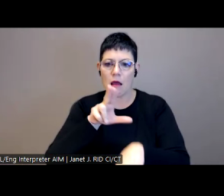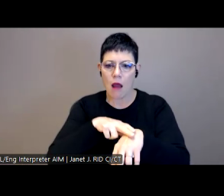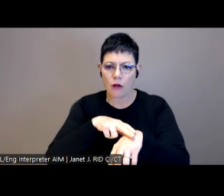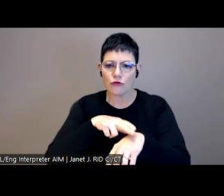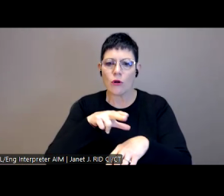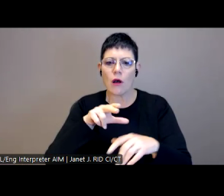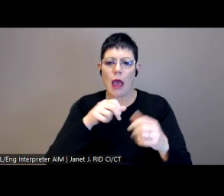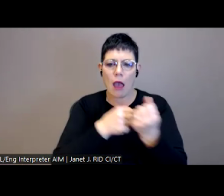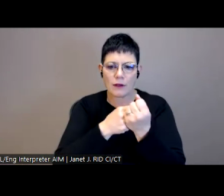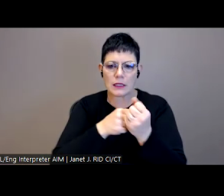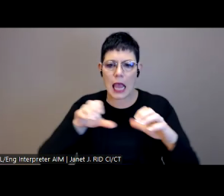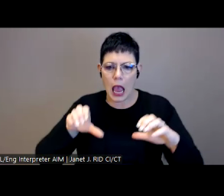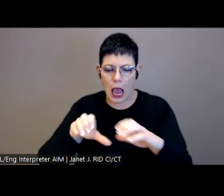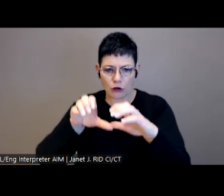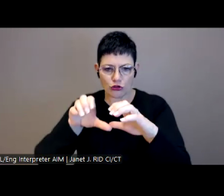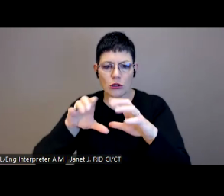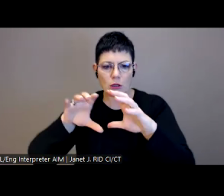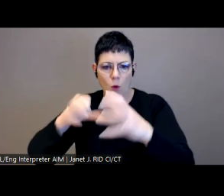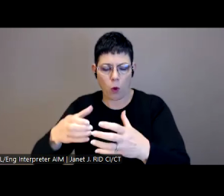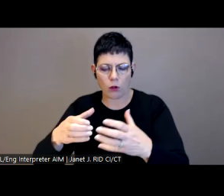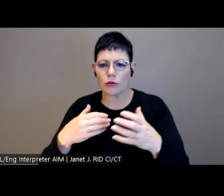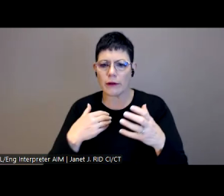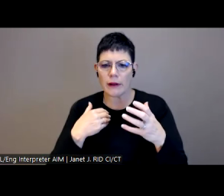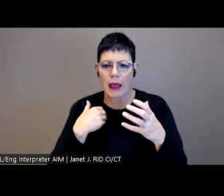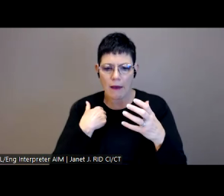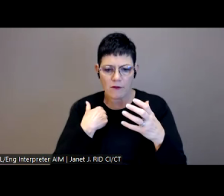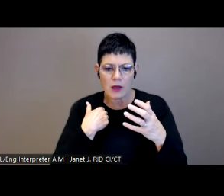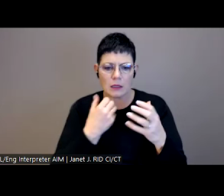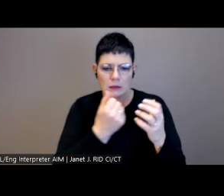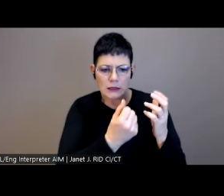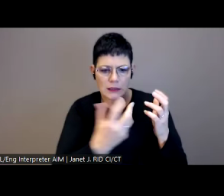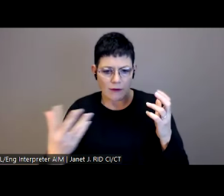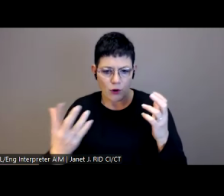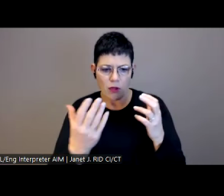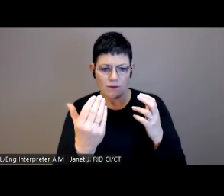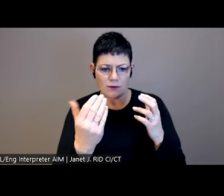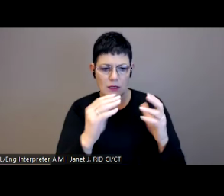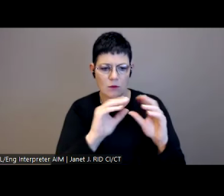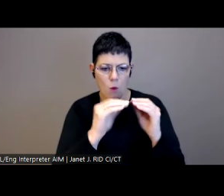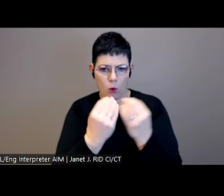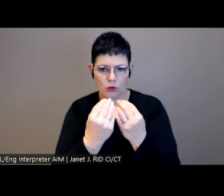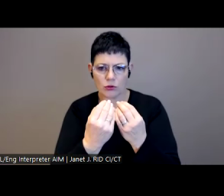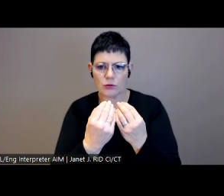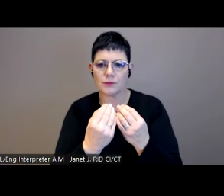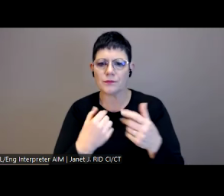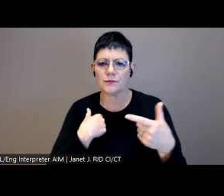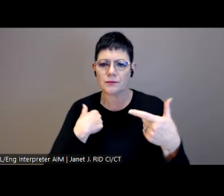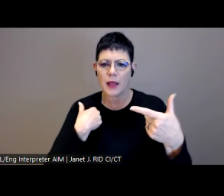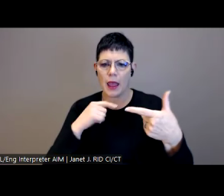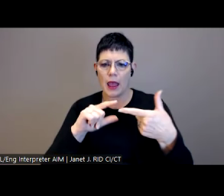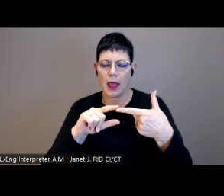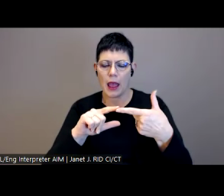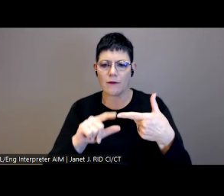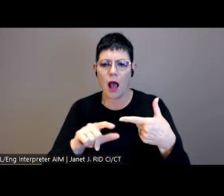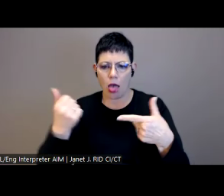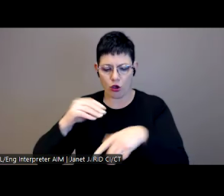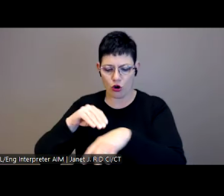national organizations that are cross disability. We also have an advisory